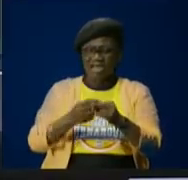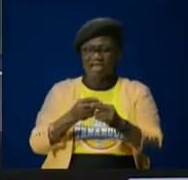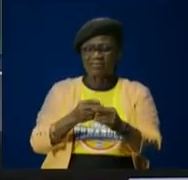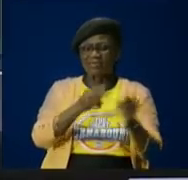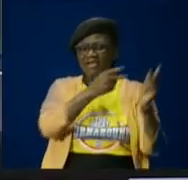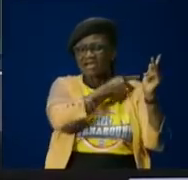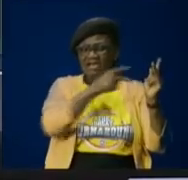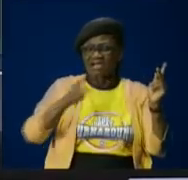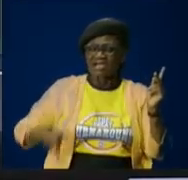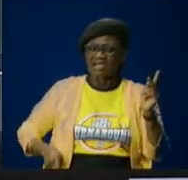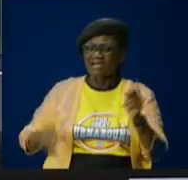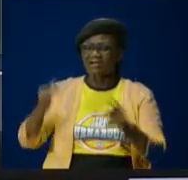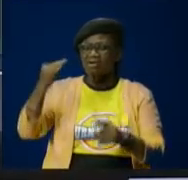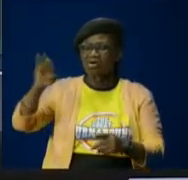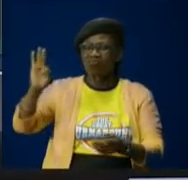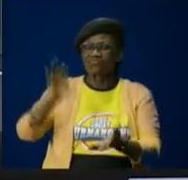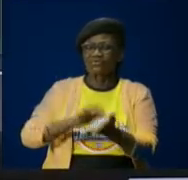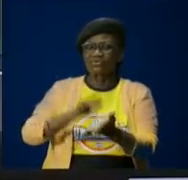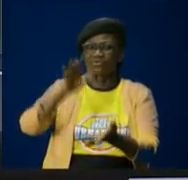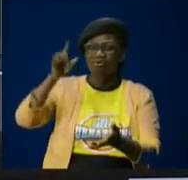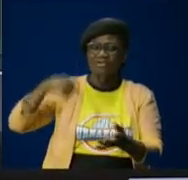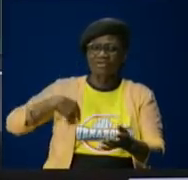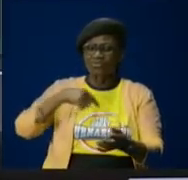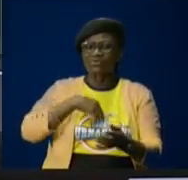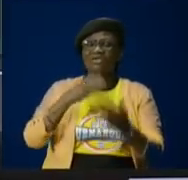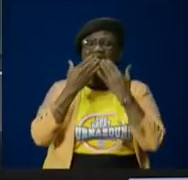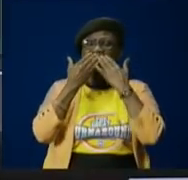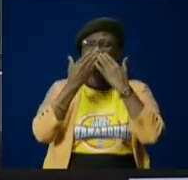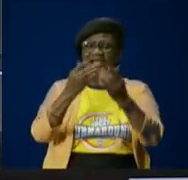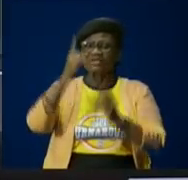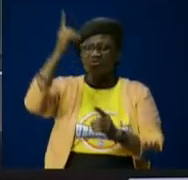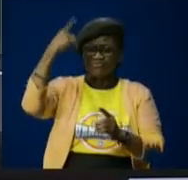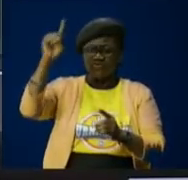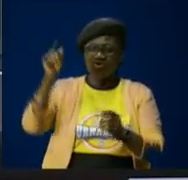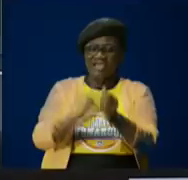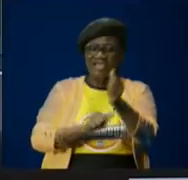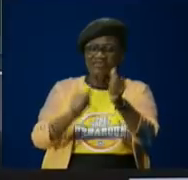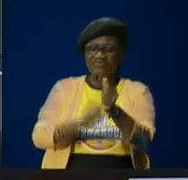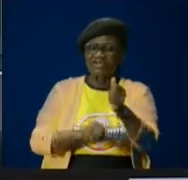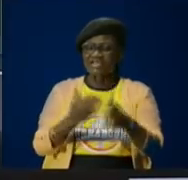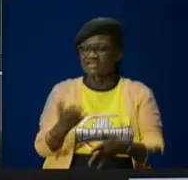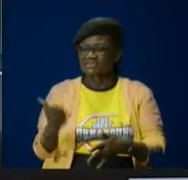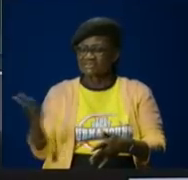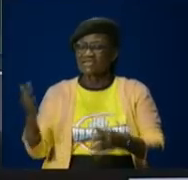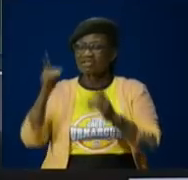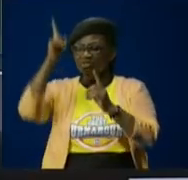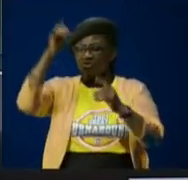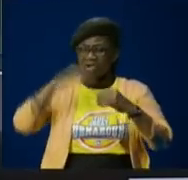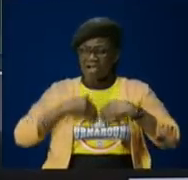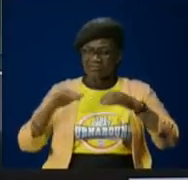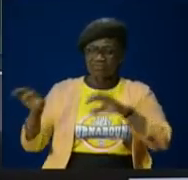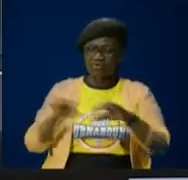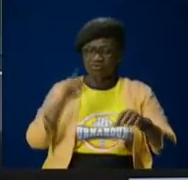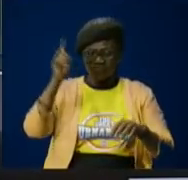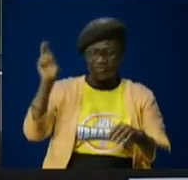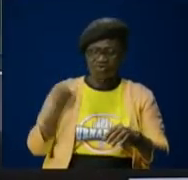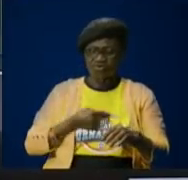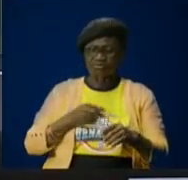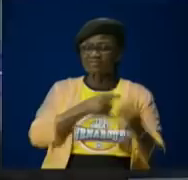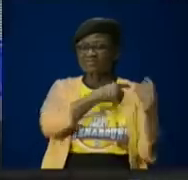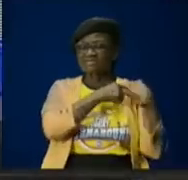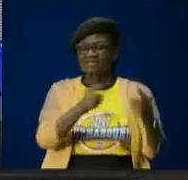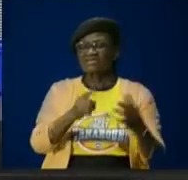King of Glory, we thank you for everything you've done for us since the beginning of the